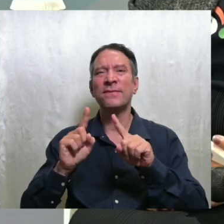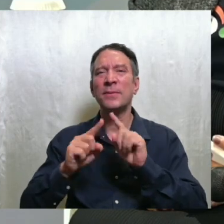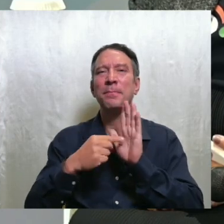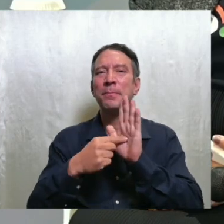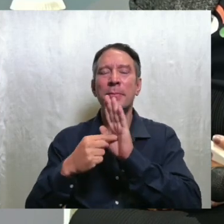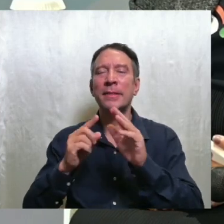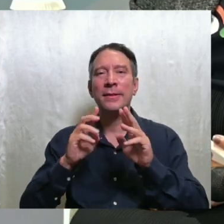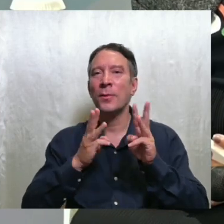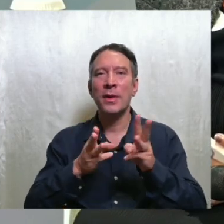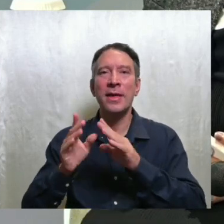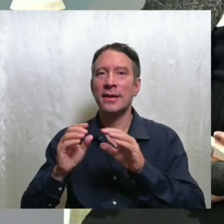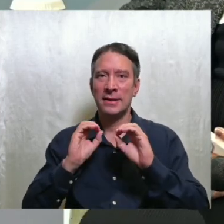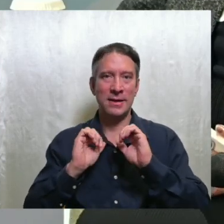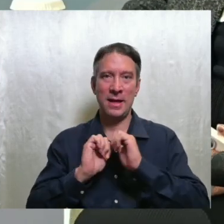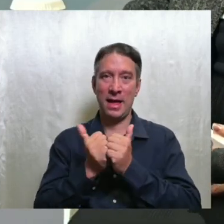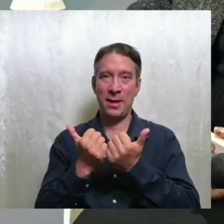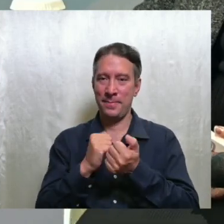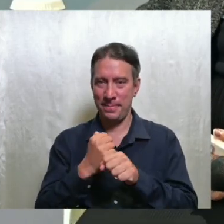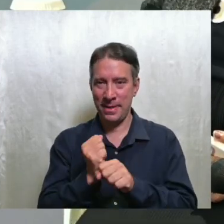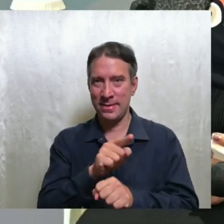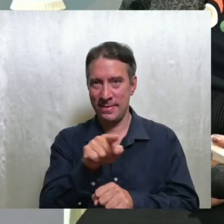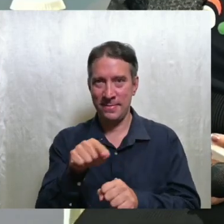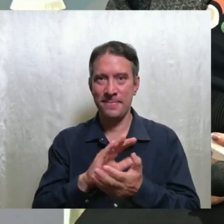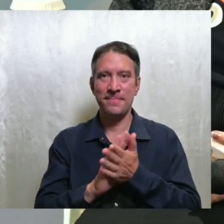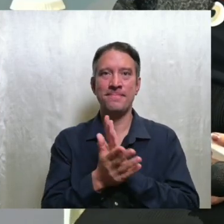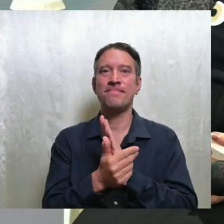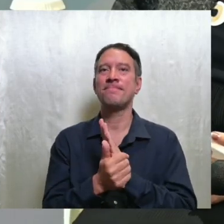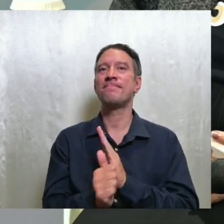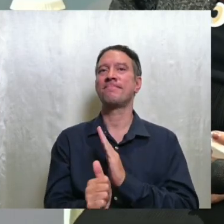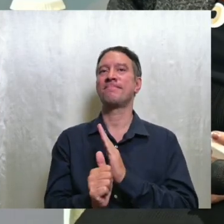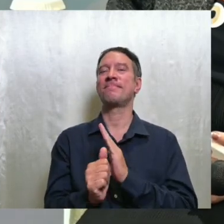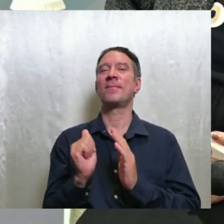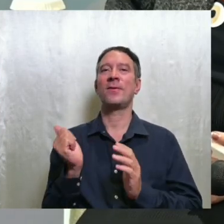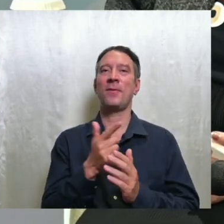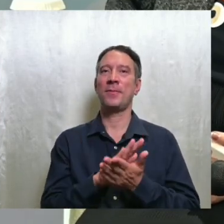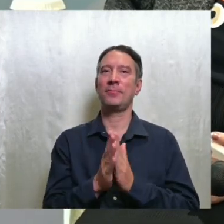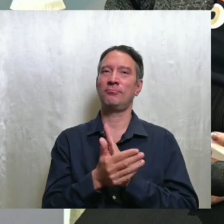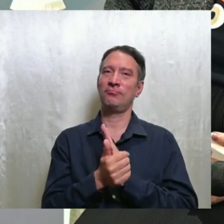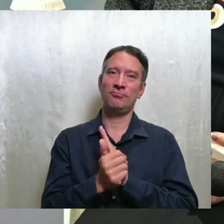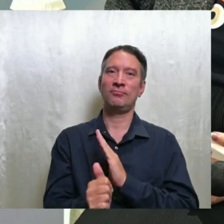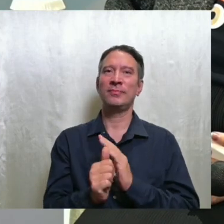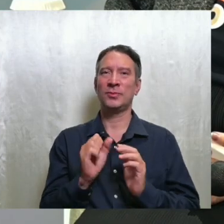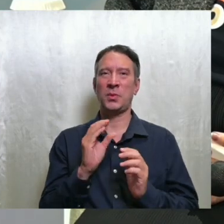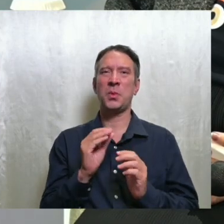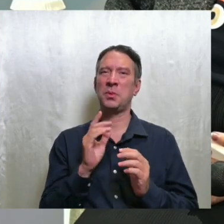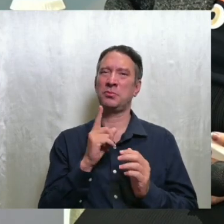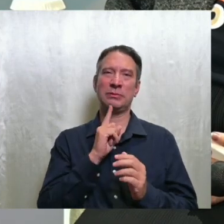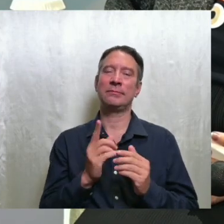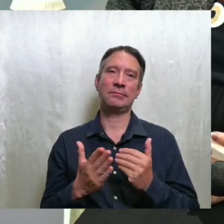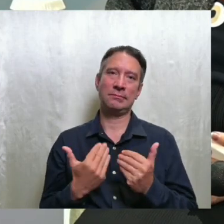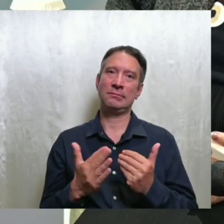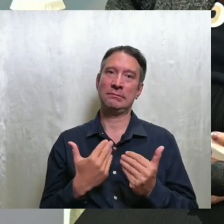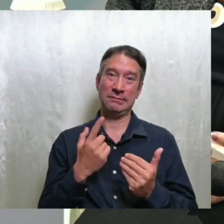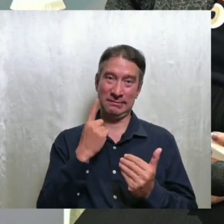it's not an easy task, but it is a psychological change. And if you want to bring a